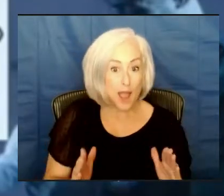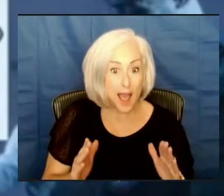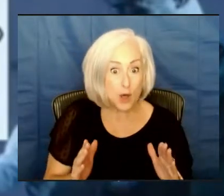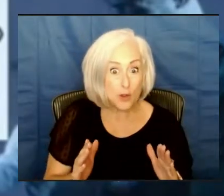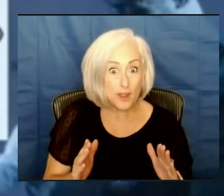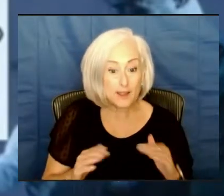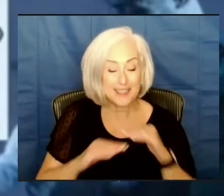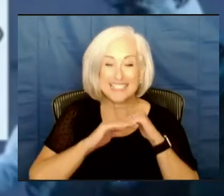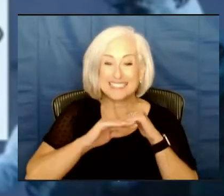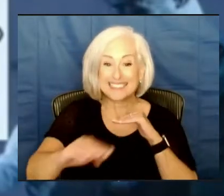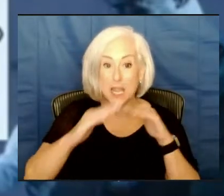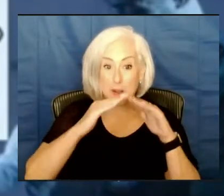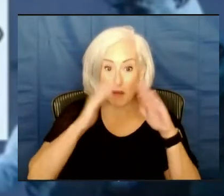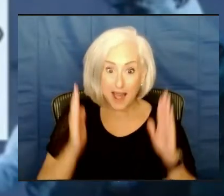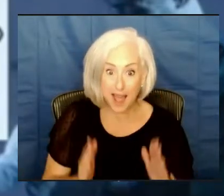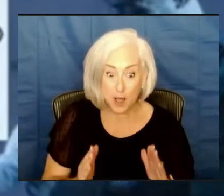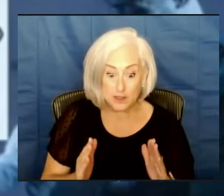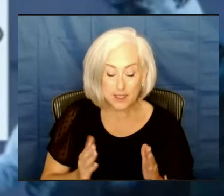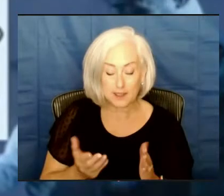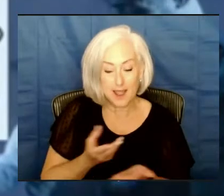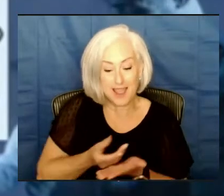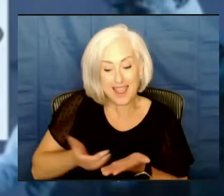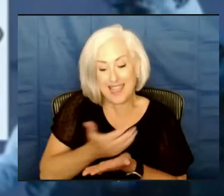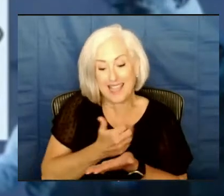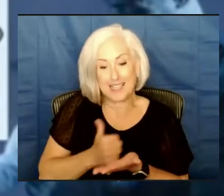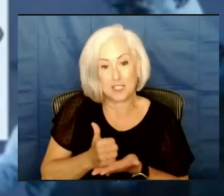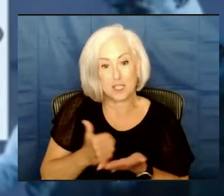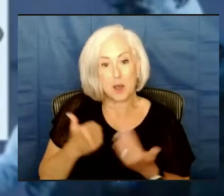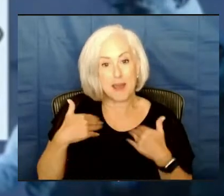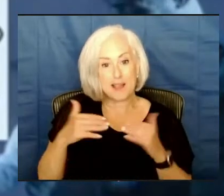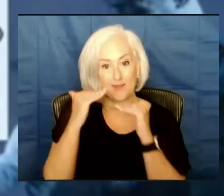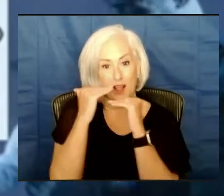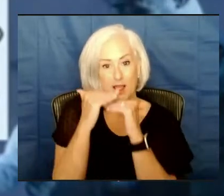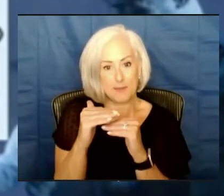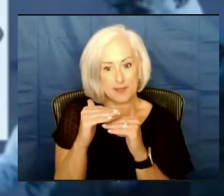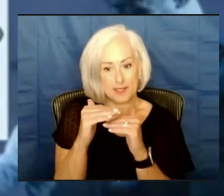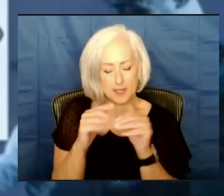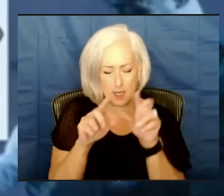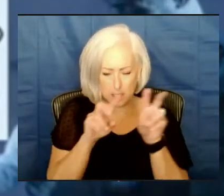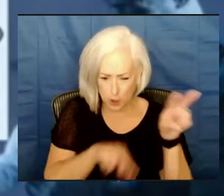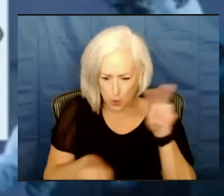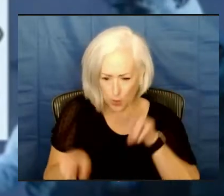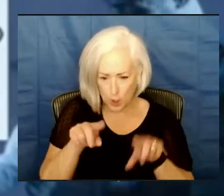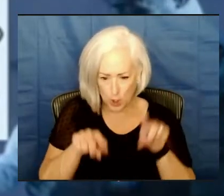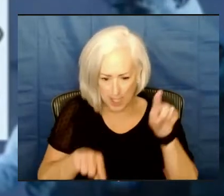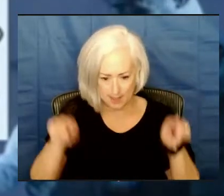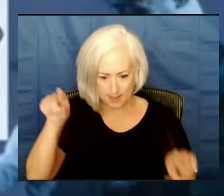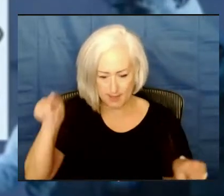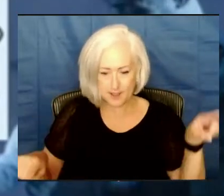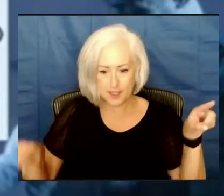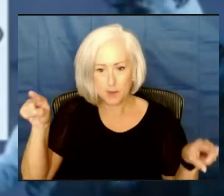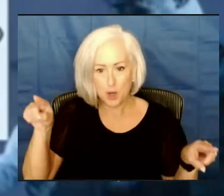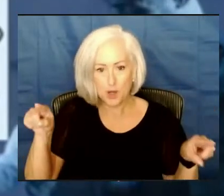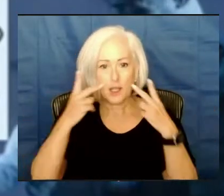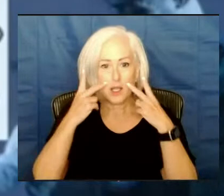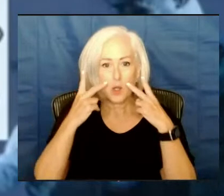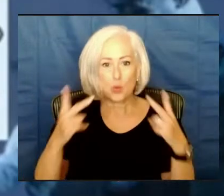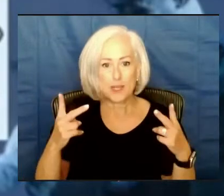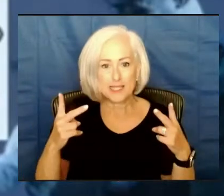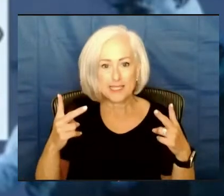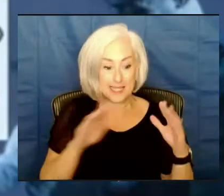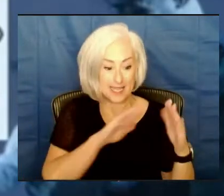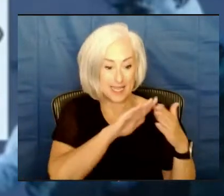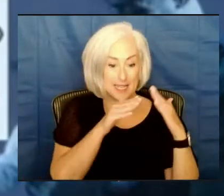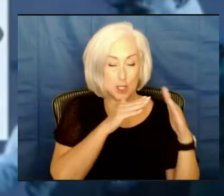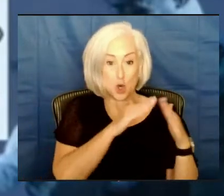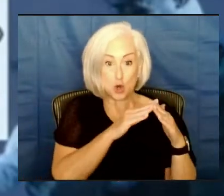stable. Incomes are limited. So we look at these disparities in our urban areas. We see that Blacks